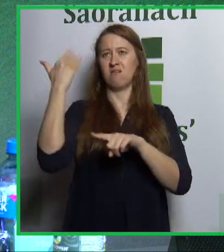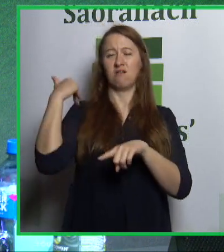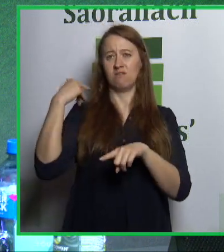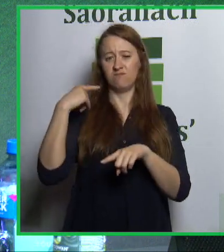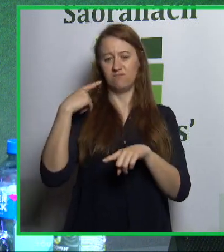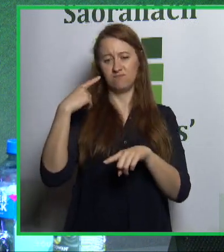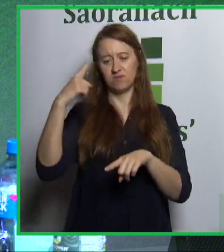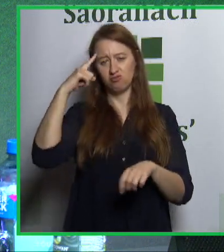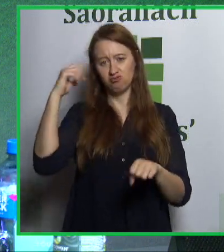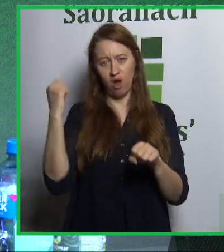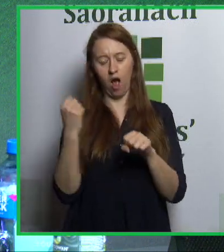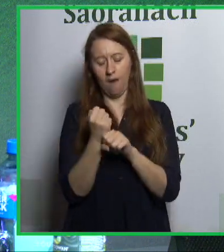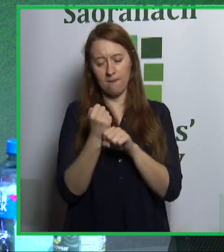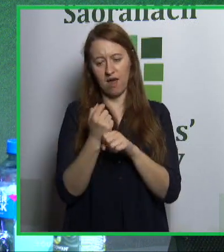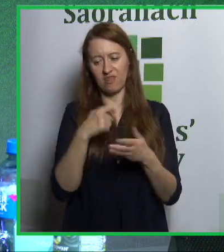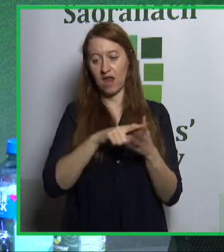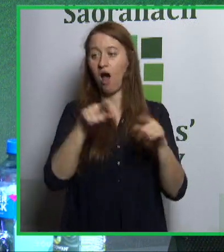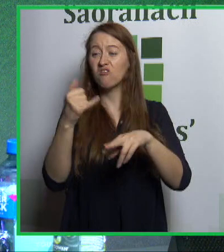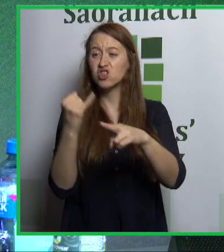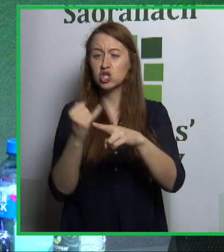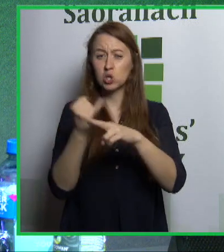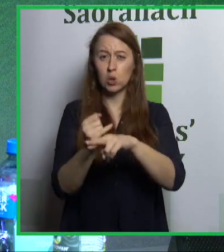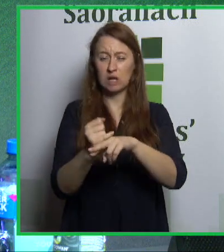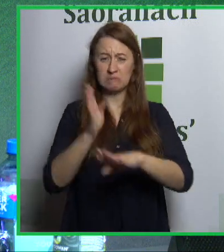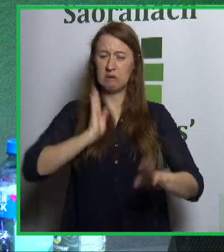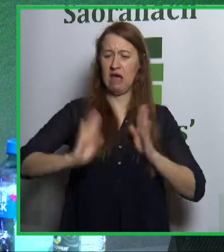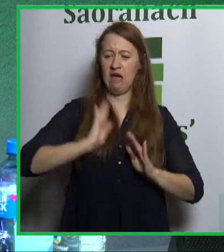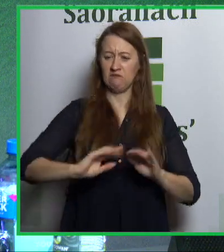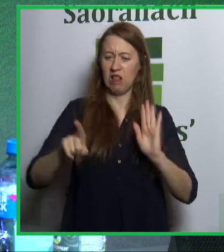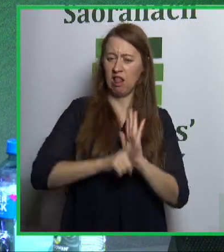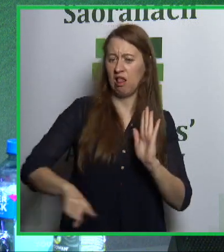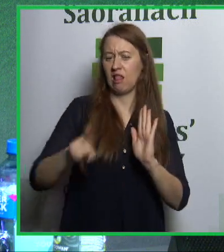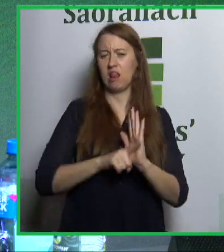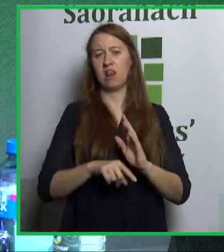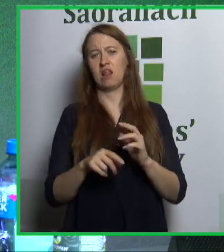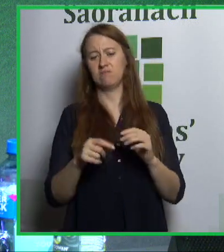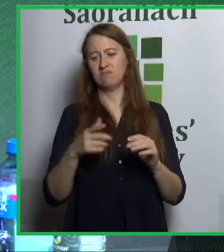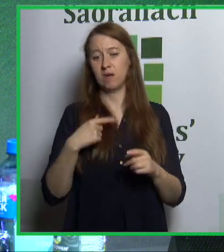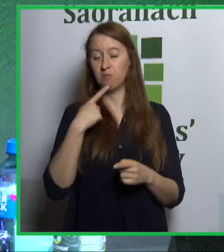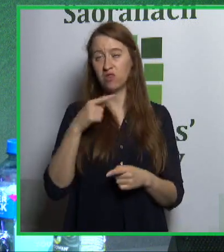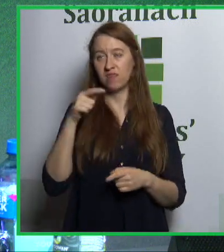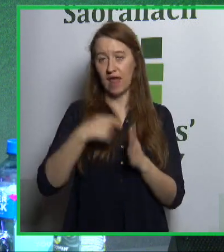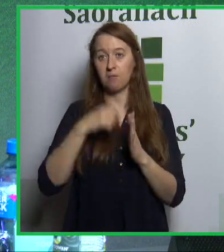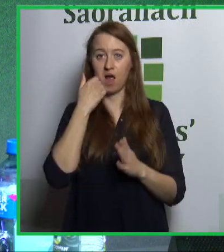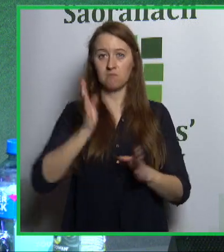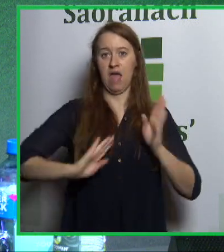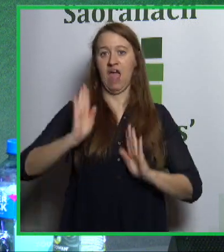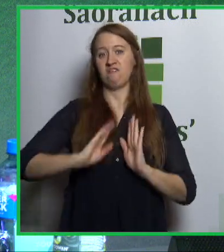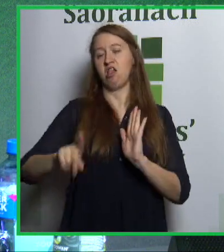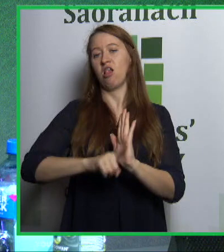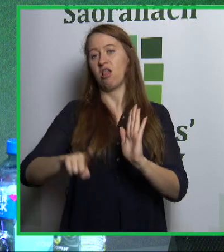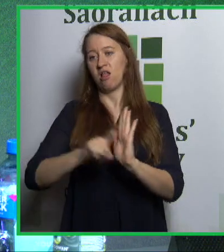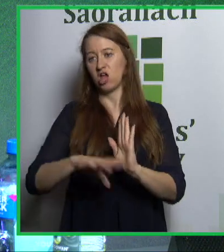you're being disrupted, like what the guys were speaking in the video. You get branded a bold kid, you know. I was looking for attention,